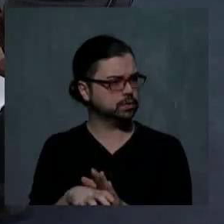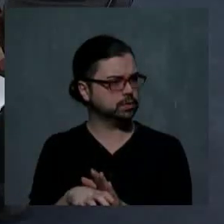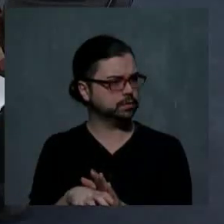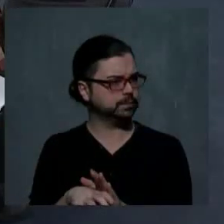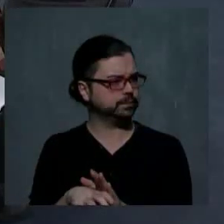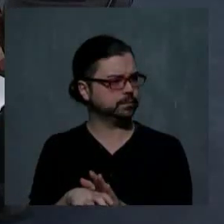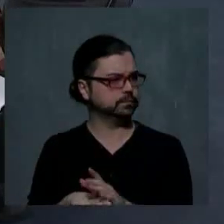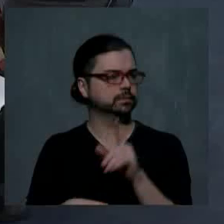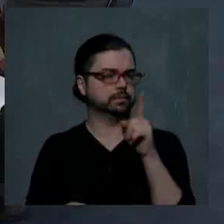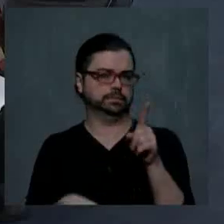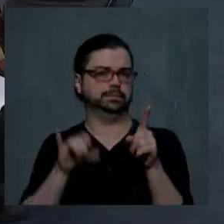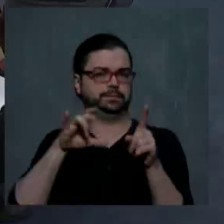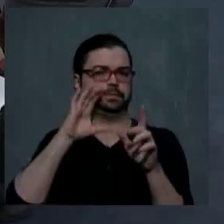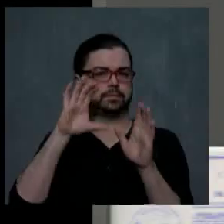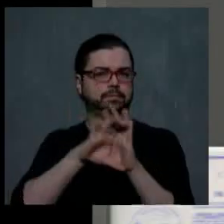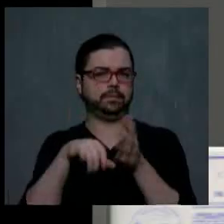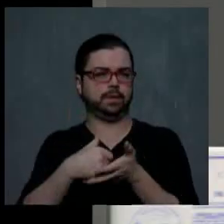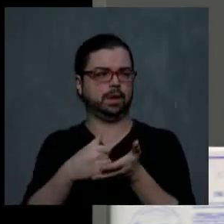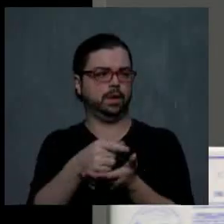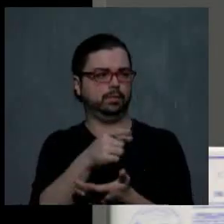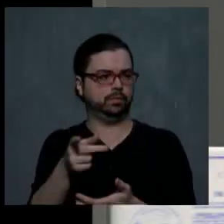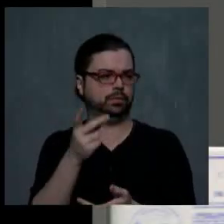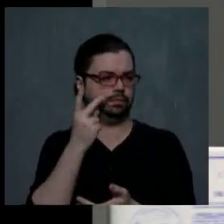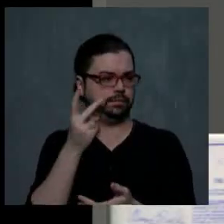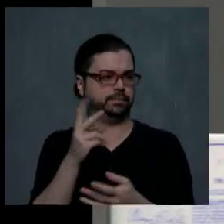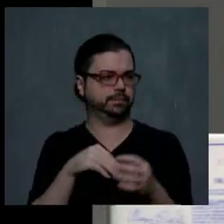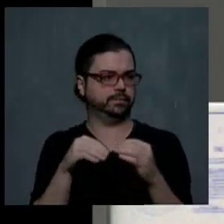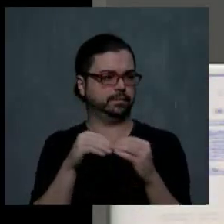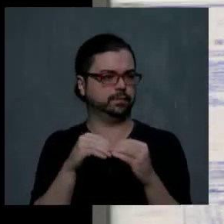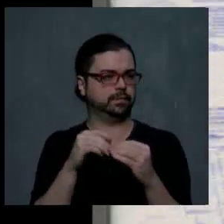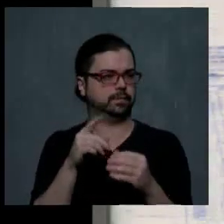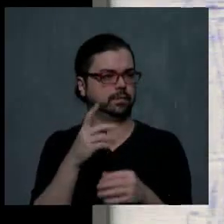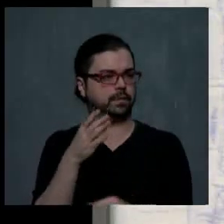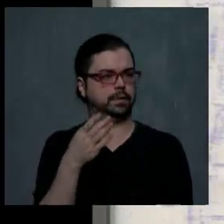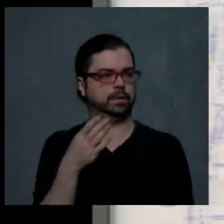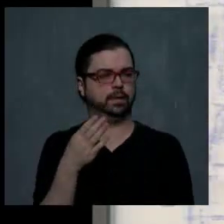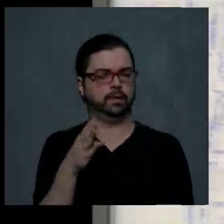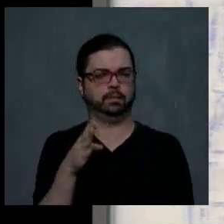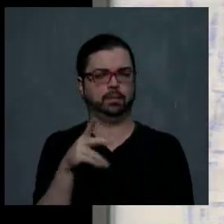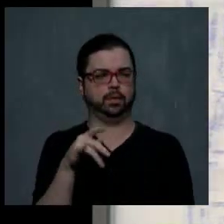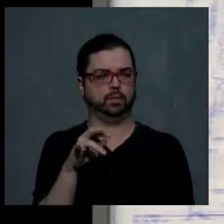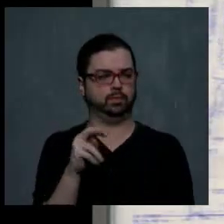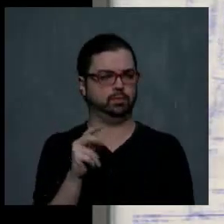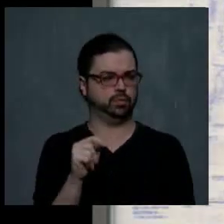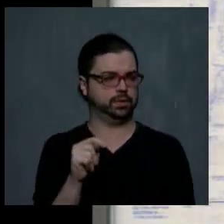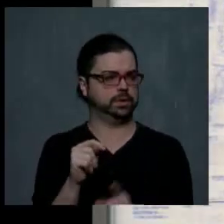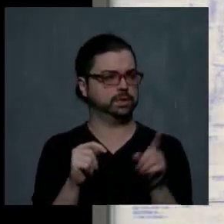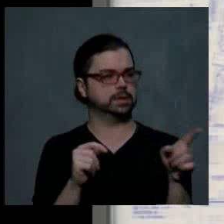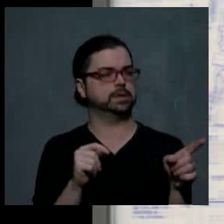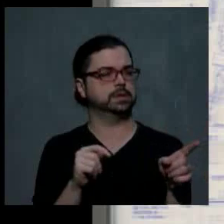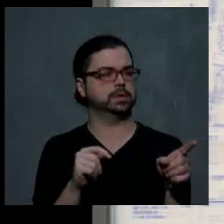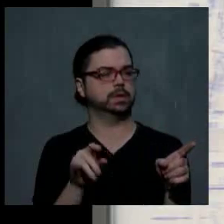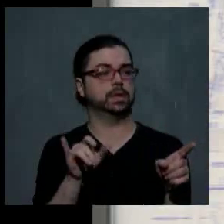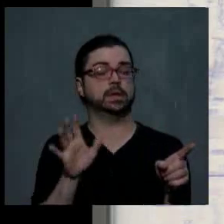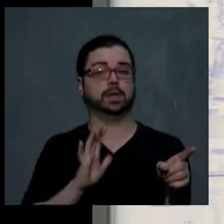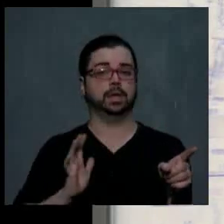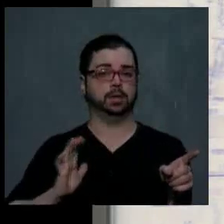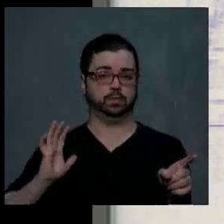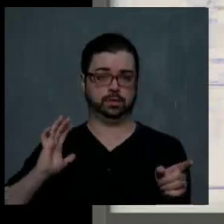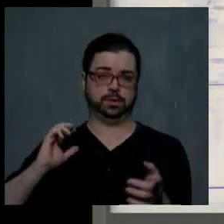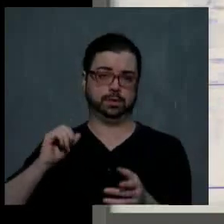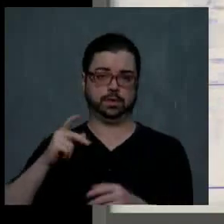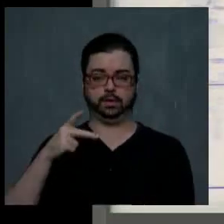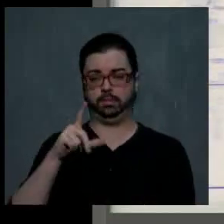And this just helps you get a general feel for the area, and you can go on to the blueprint that's right below that. Well, this is actually the preliminary plat that was approved